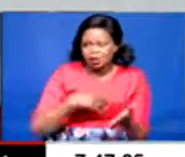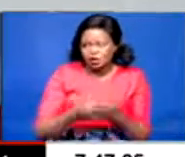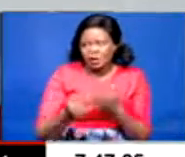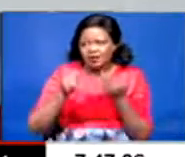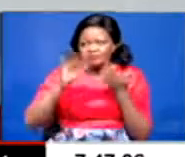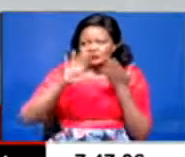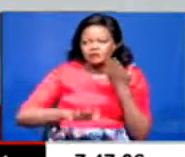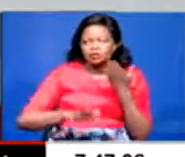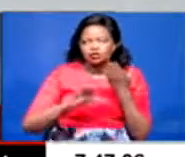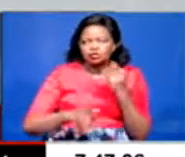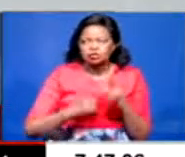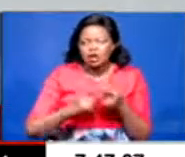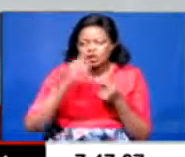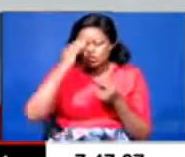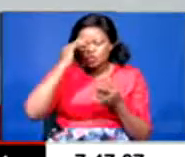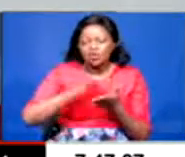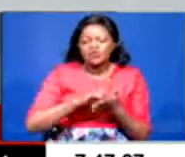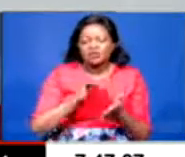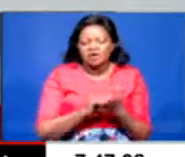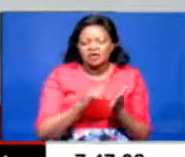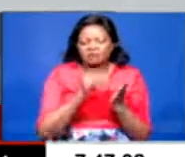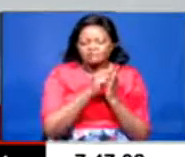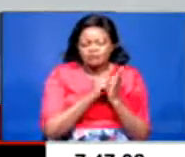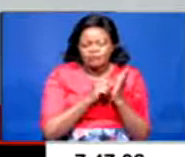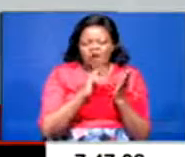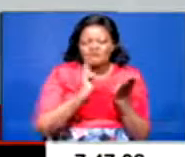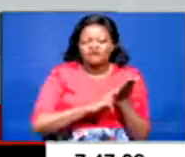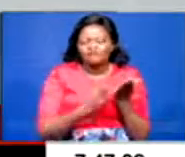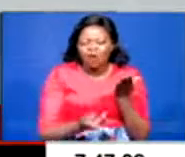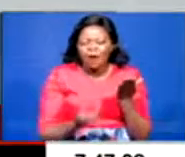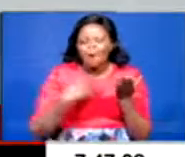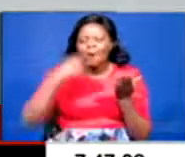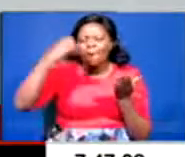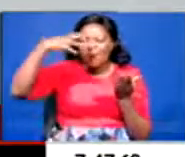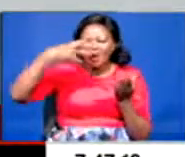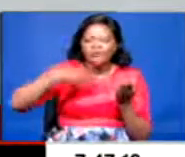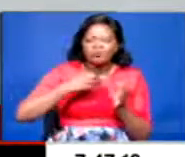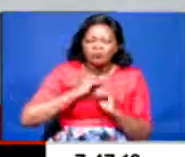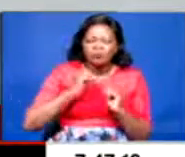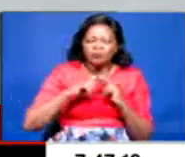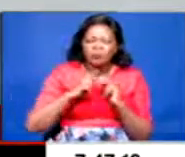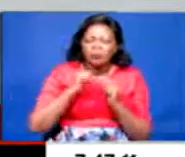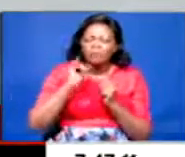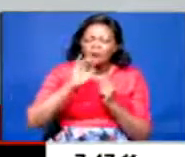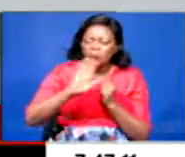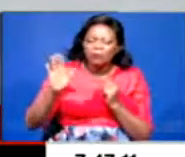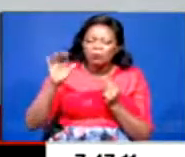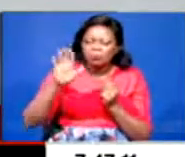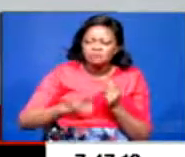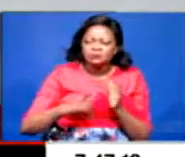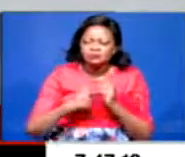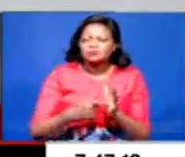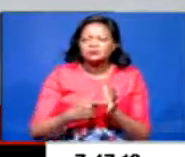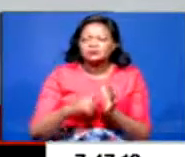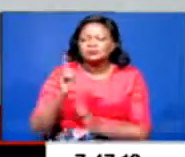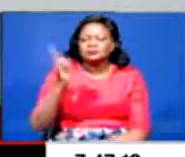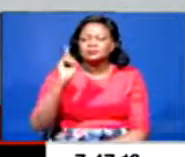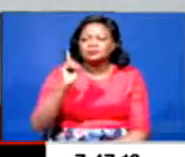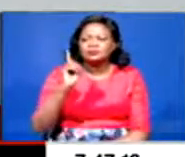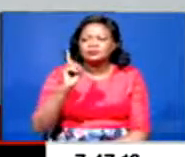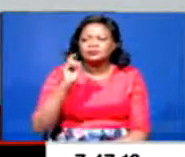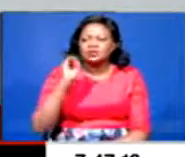I know the likelihood of the KIMS kits falling, maybe there's no power, there's no things. I would start with those areas first. So, like, for example, if you're in Nairobi, if the